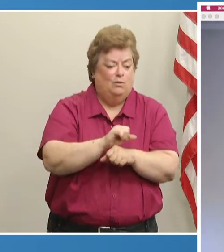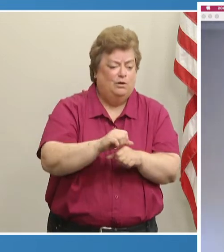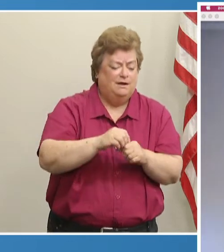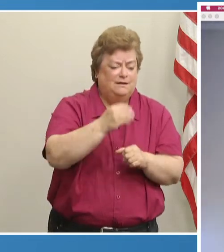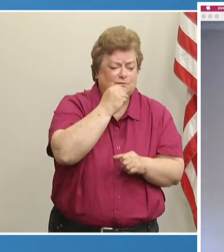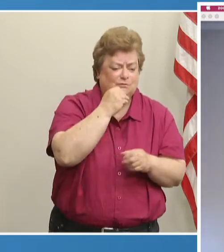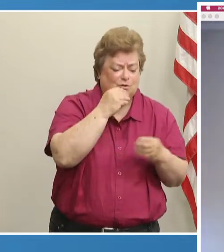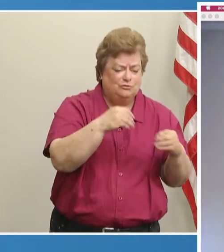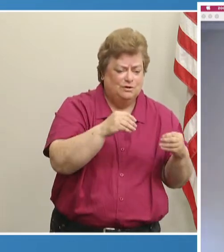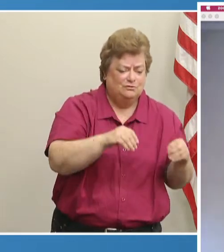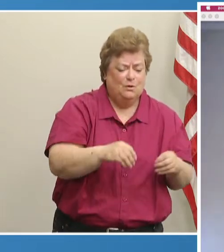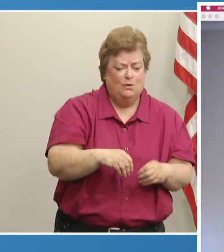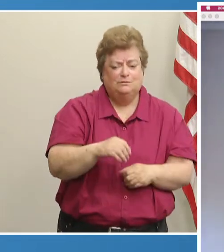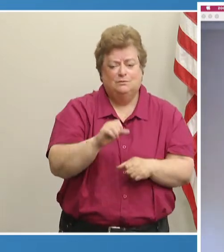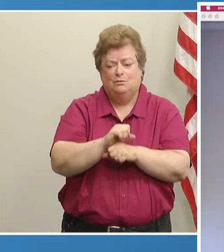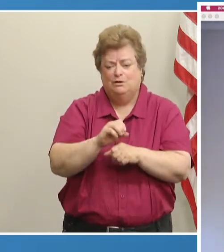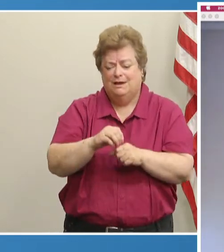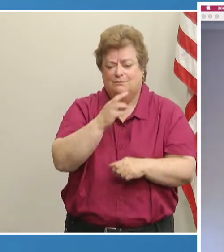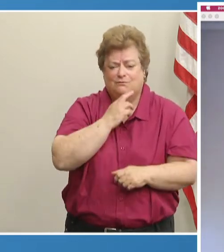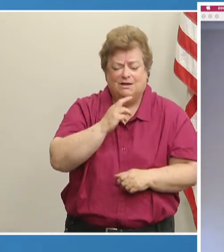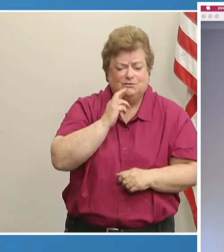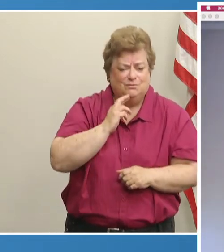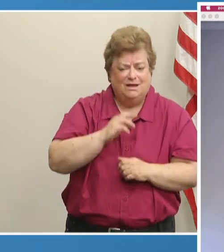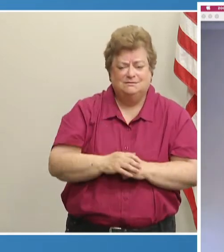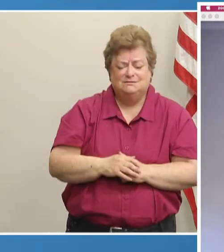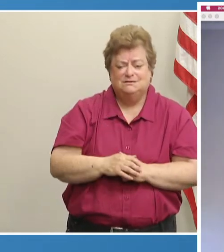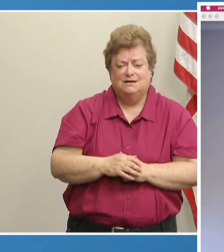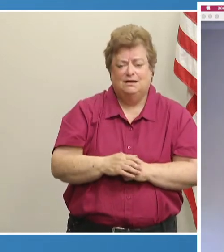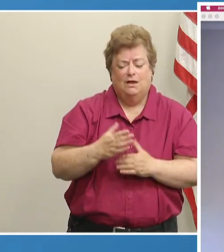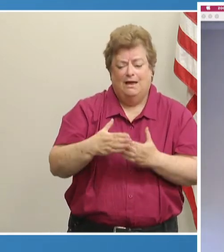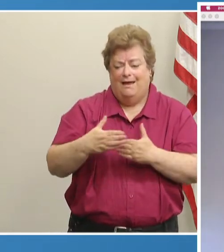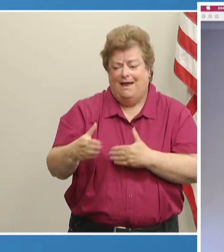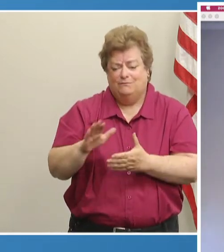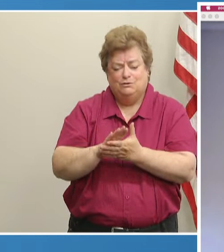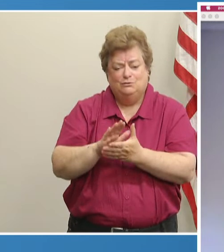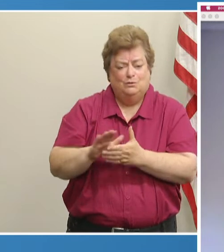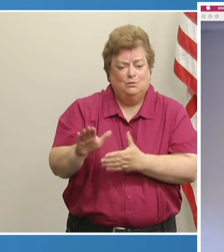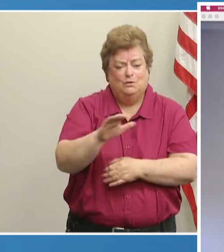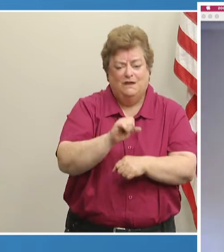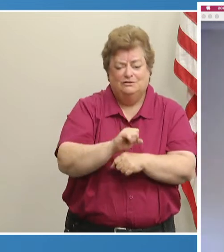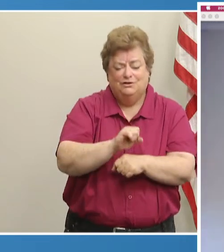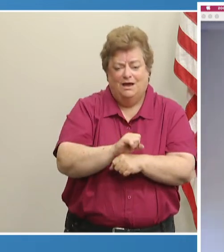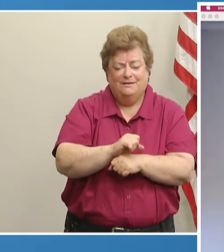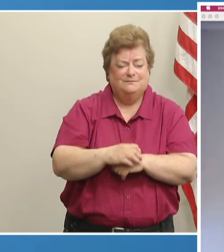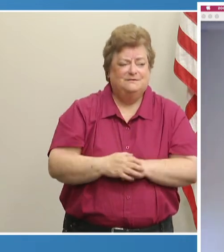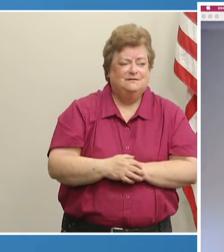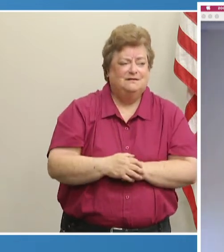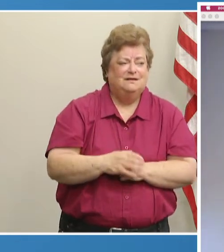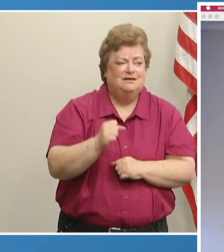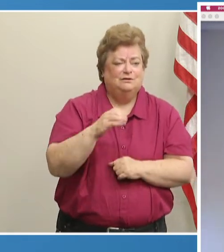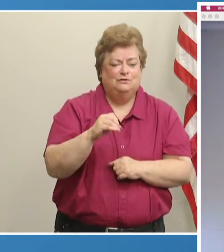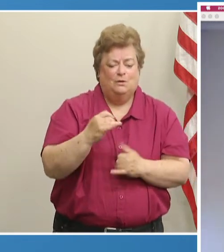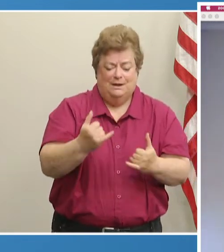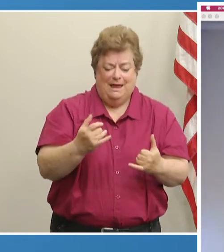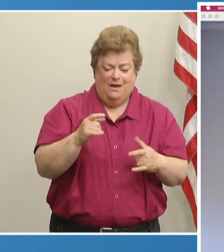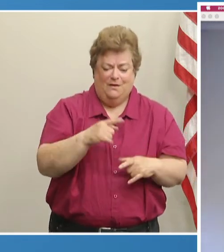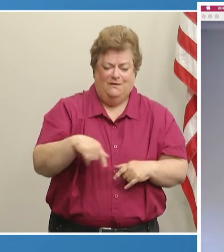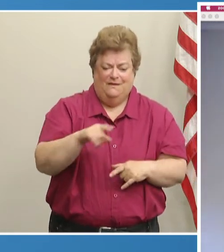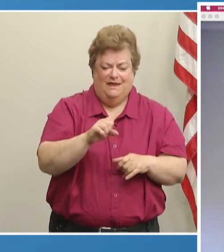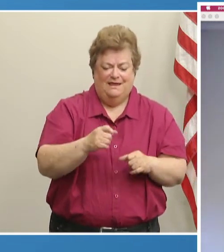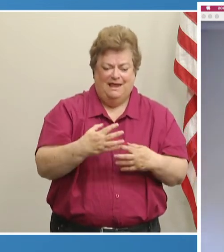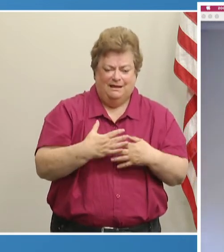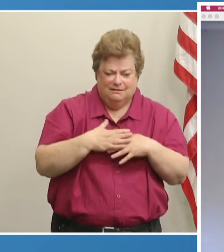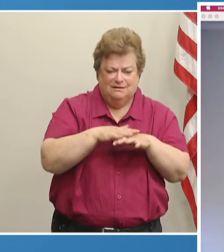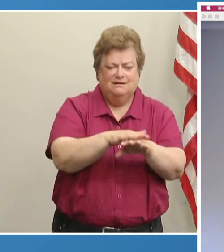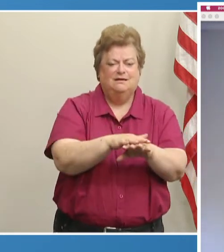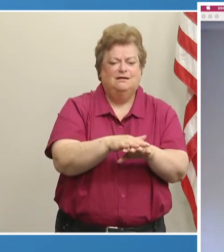and in restaurants as for after-school jobs. And so integrating them into the group